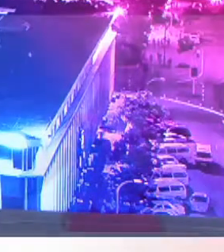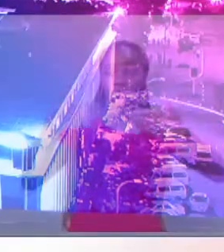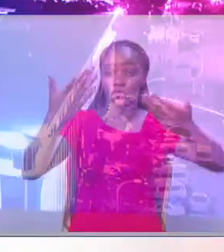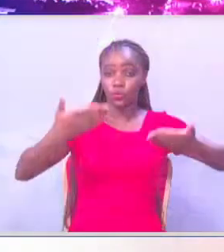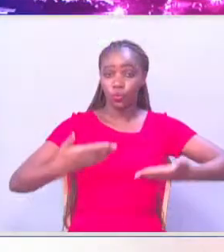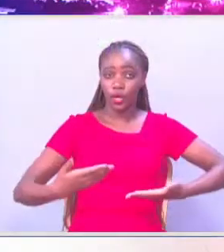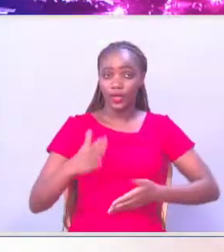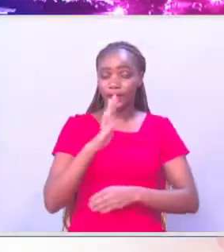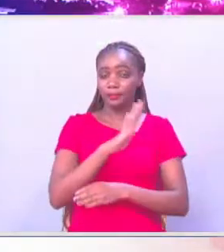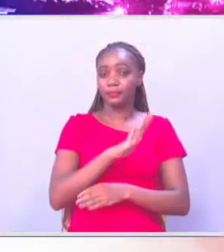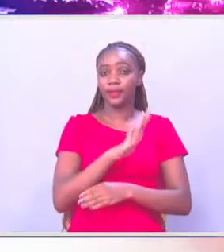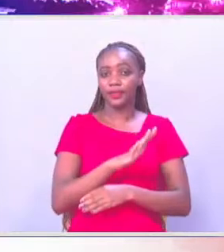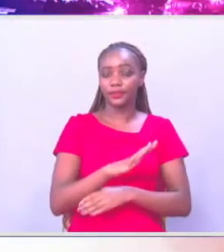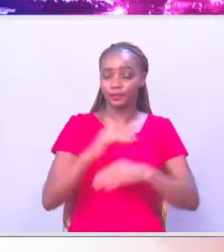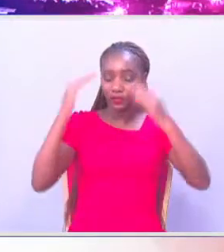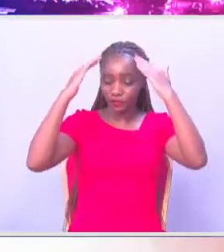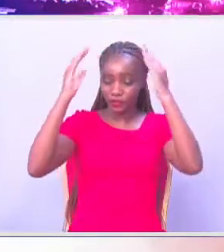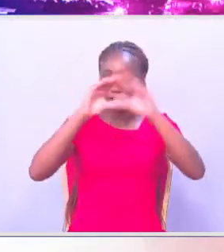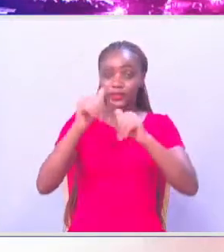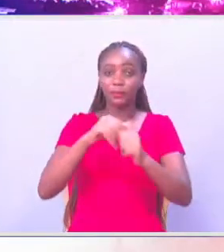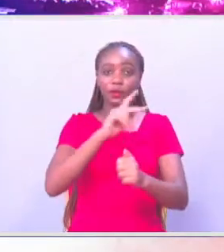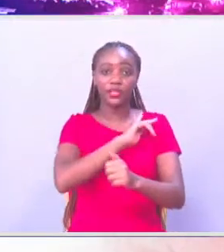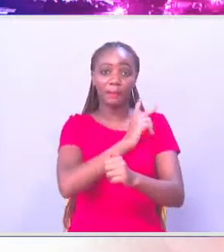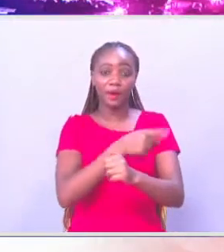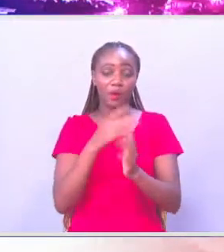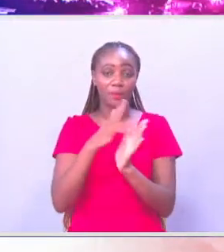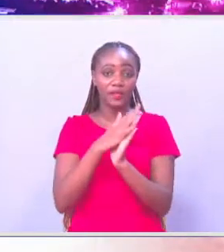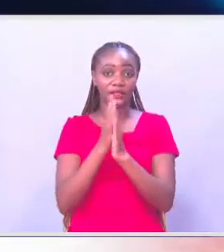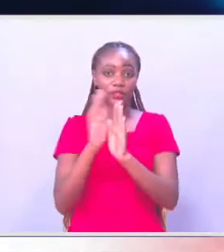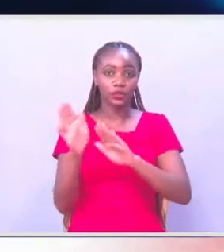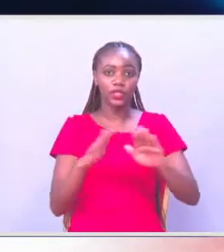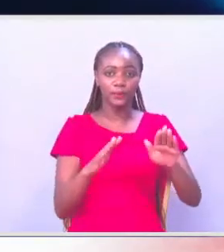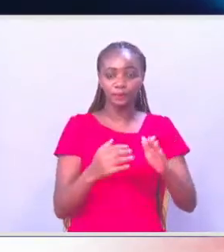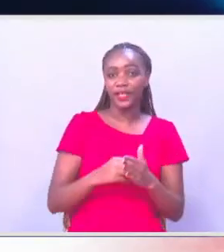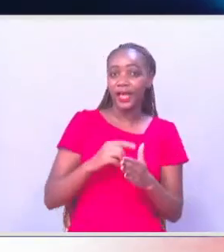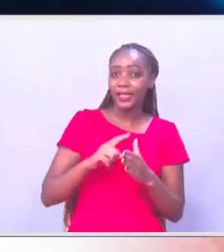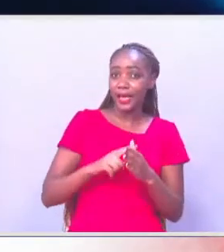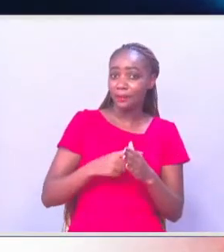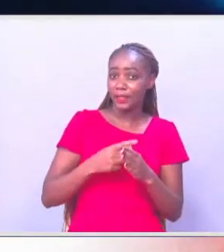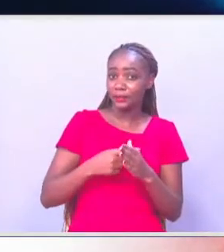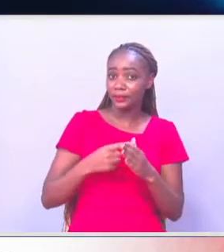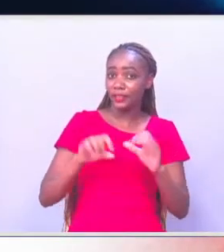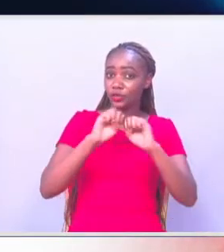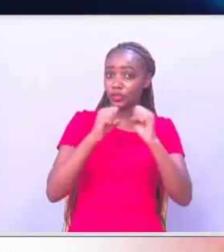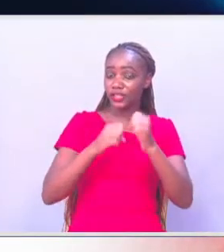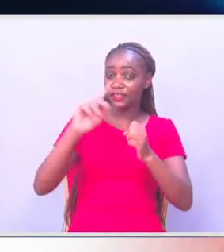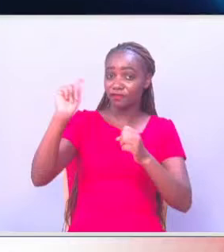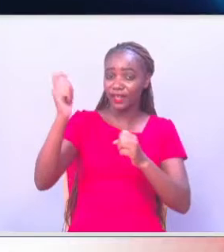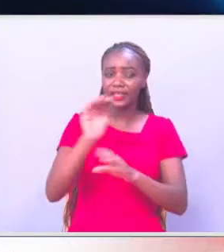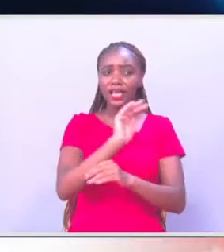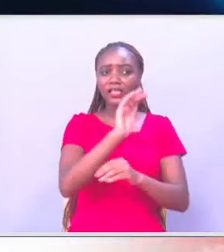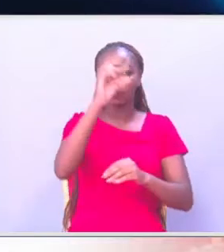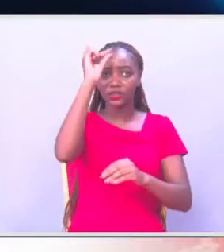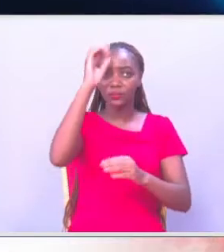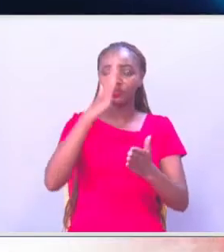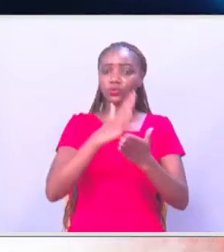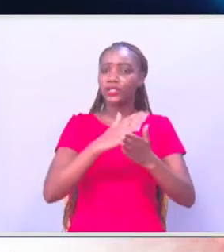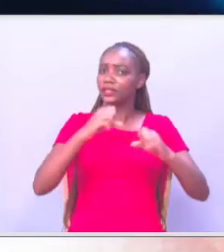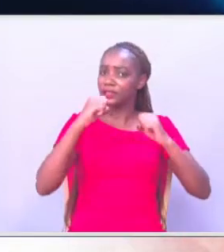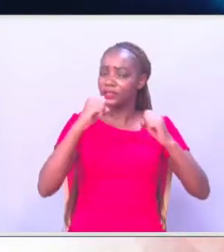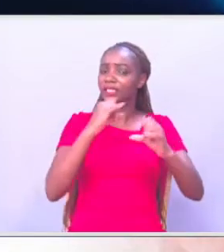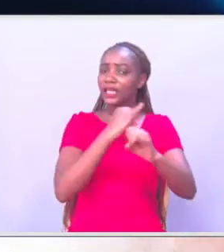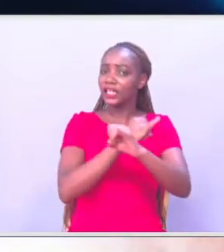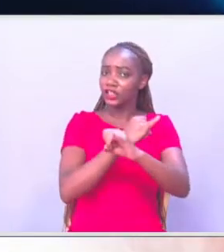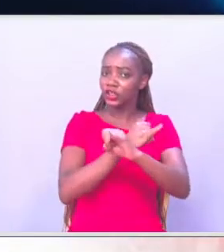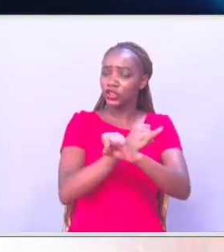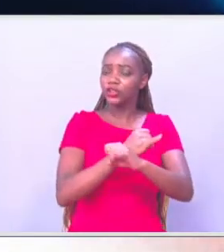Welcome back. Now on to Matters Empowerment. The Albinism Society of Kenya has called on the government to strengthen institution